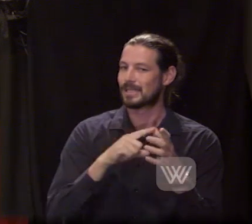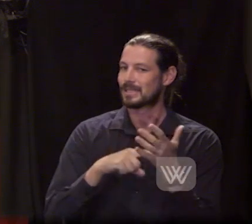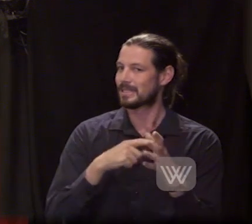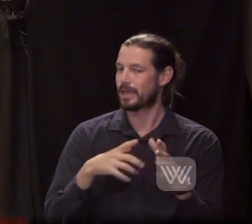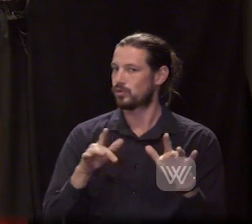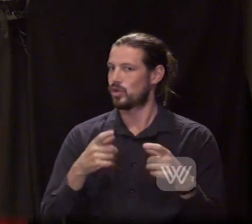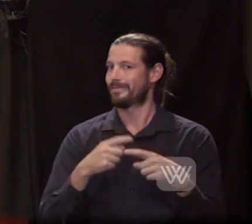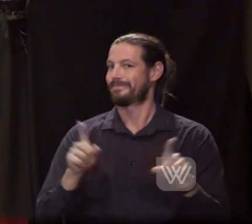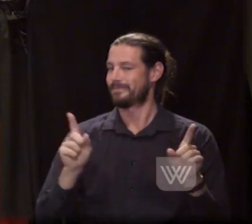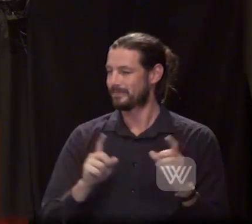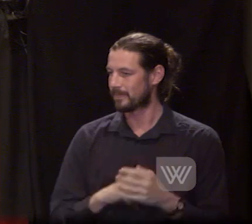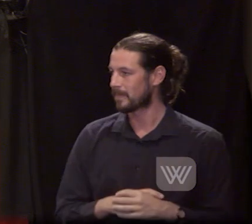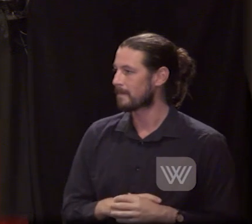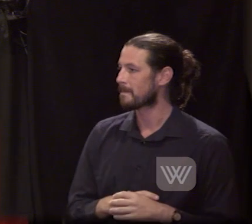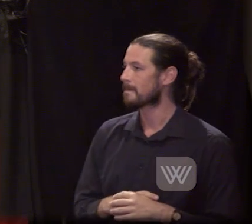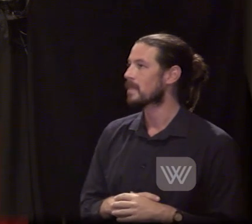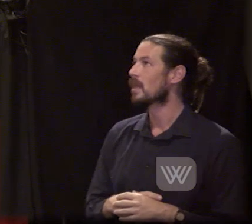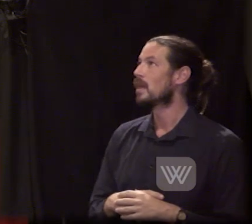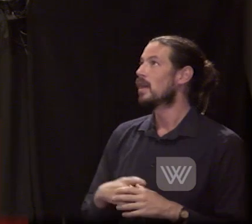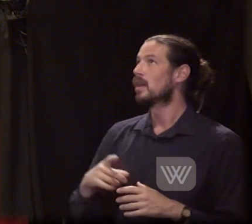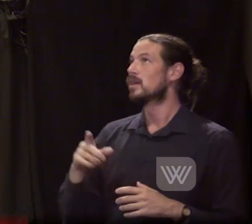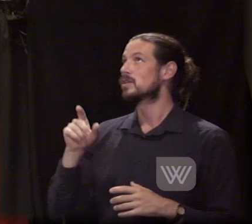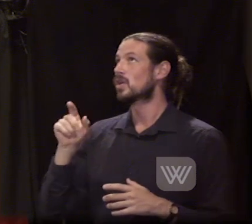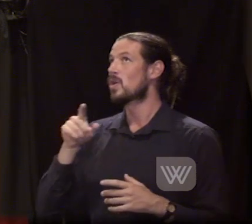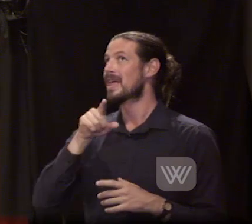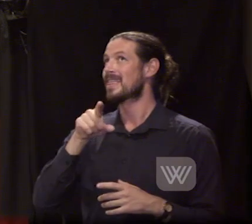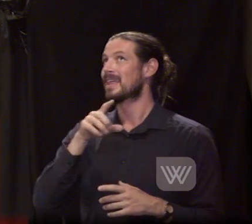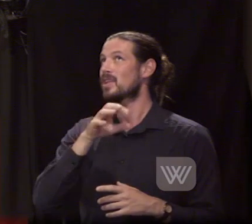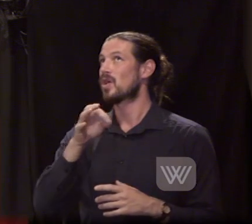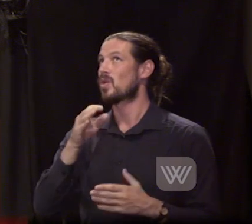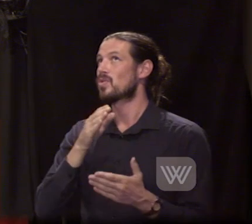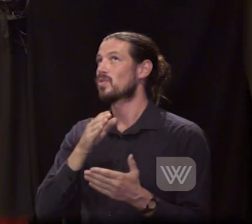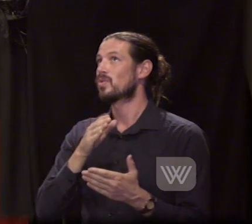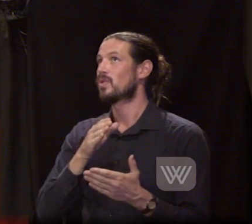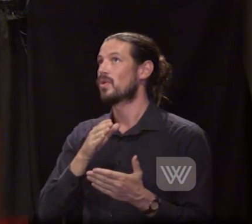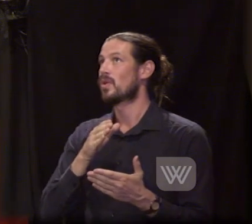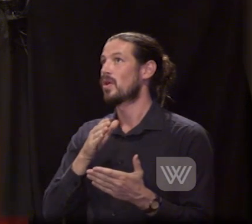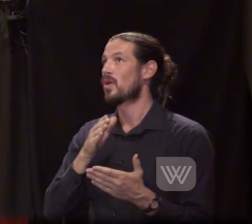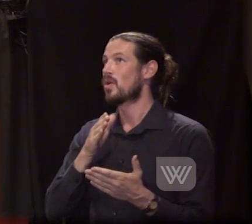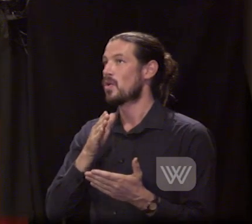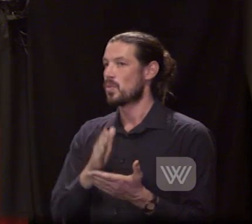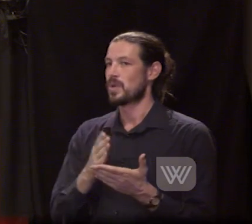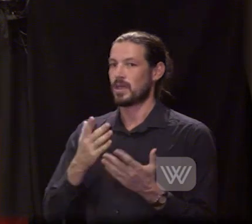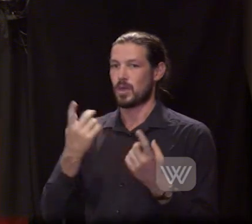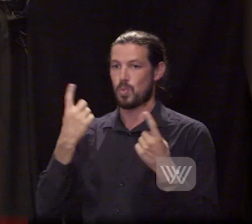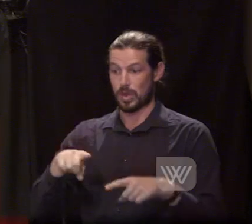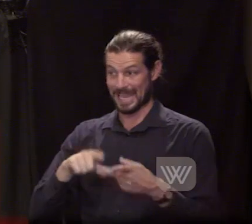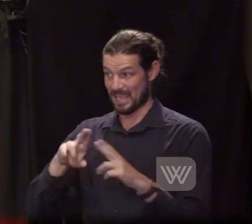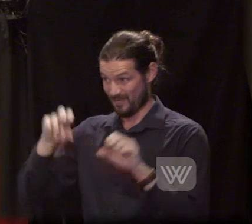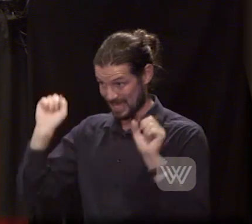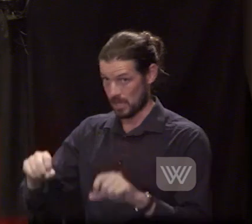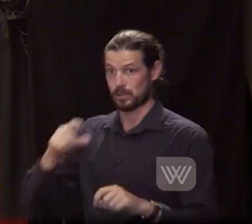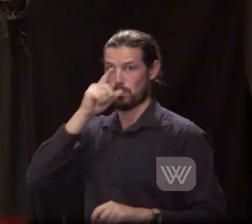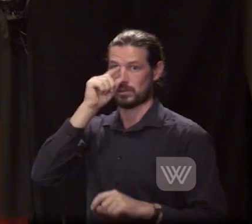think more than saying it's possible to send humans to Mars, they're looking at compiling the correct crew and the correct personality